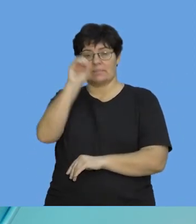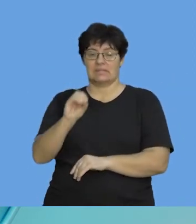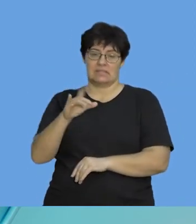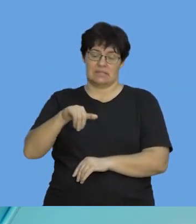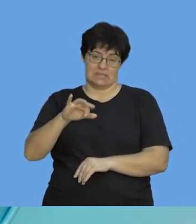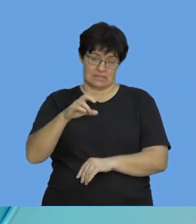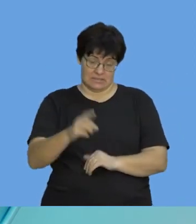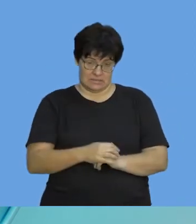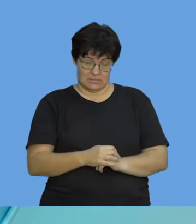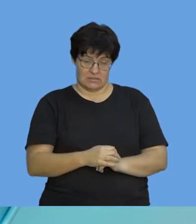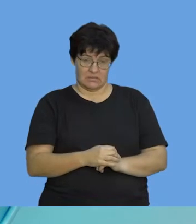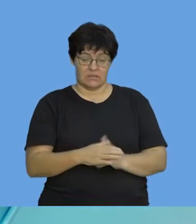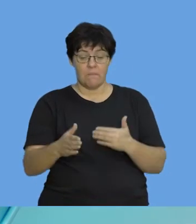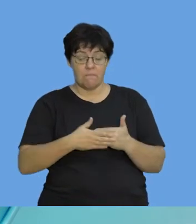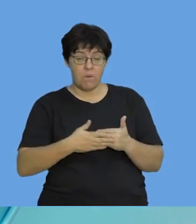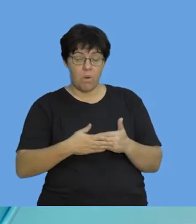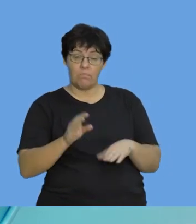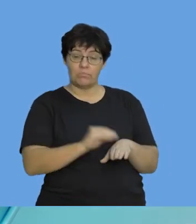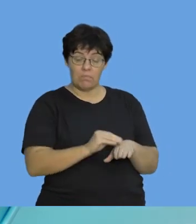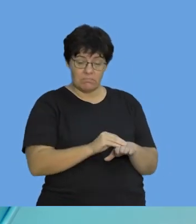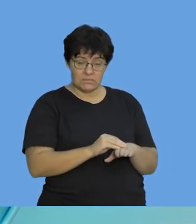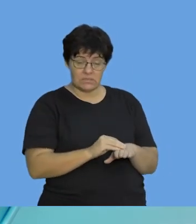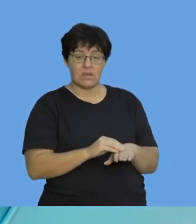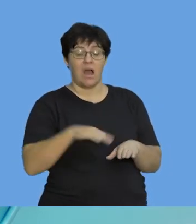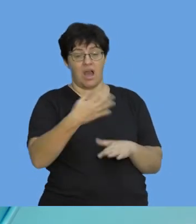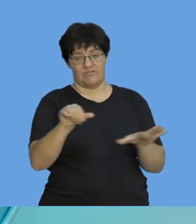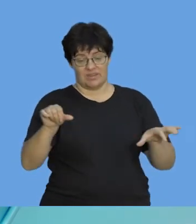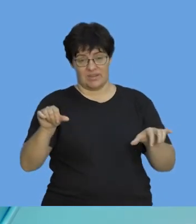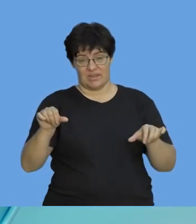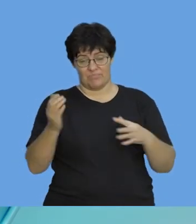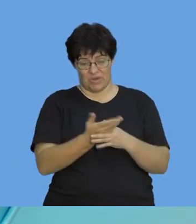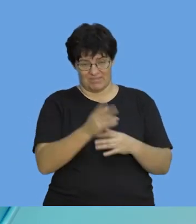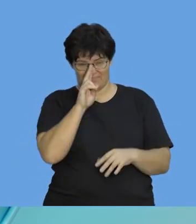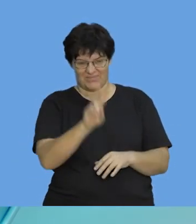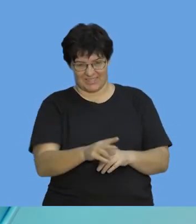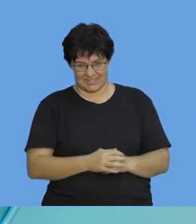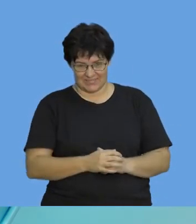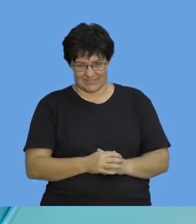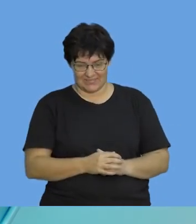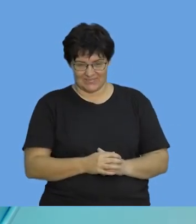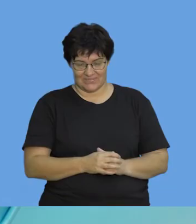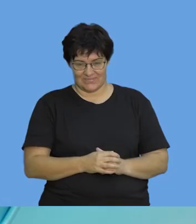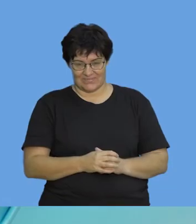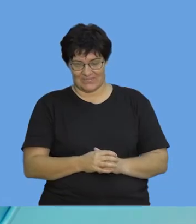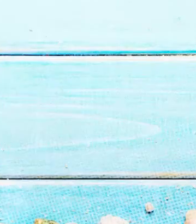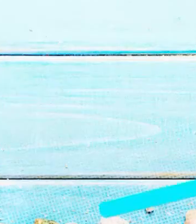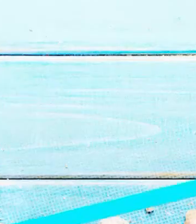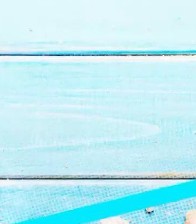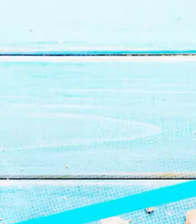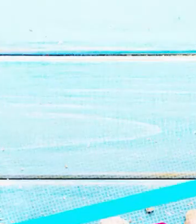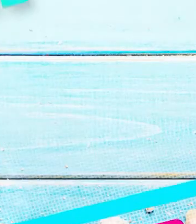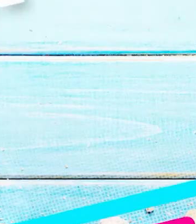come back, we'll look at more problems in terms of the yield and, you know, percentage yield. Let's take a short break for now.